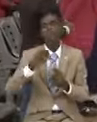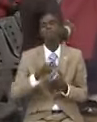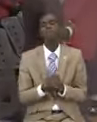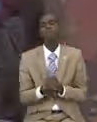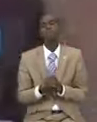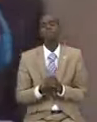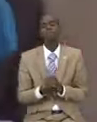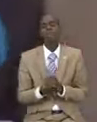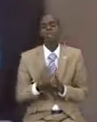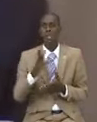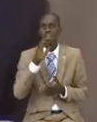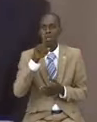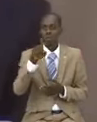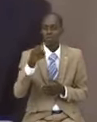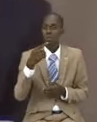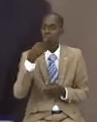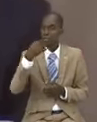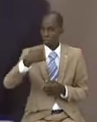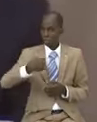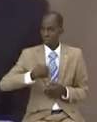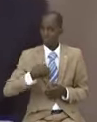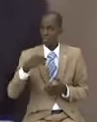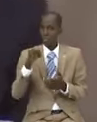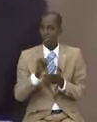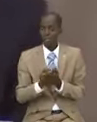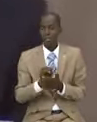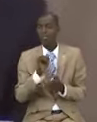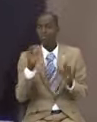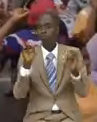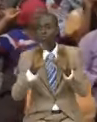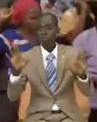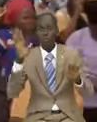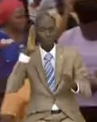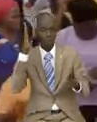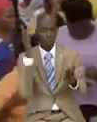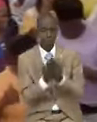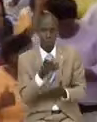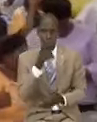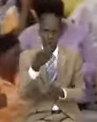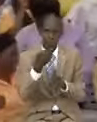Are you telling me that obstacle will not stop you?